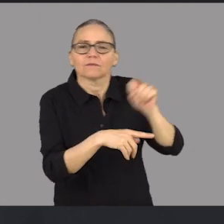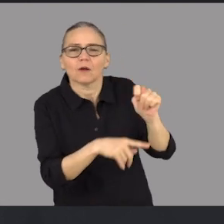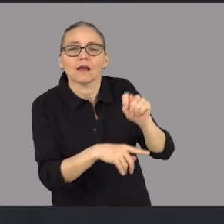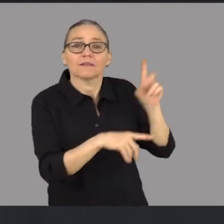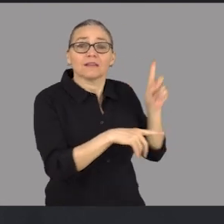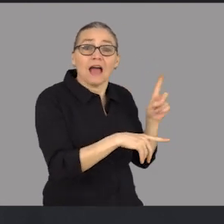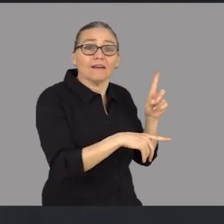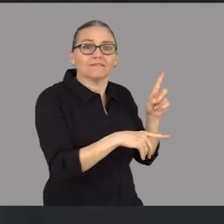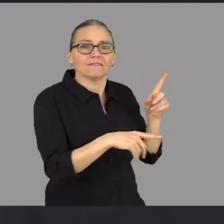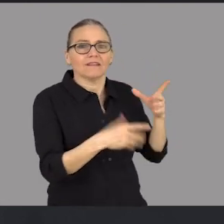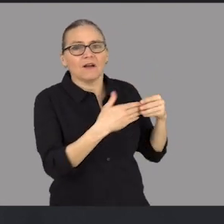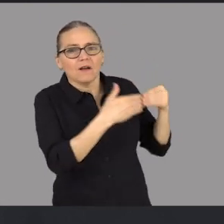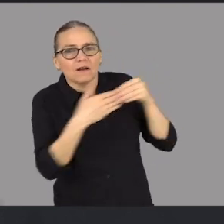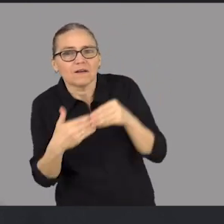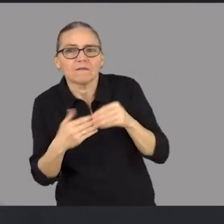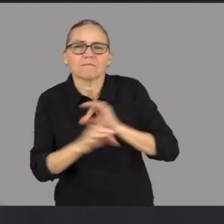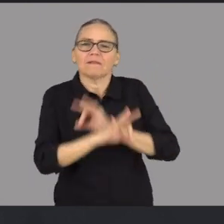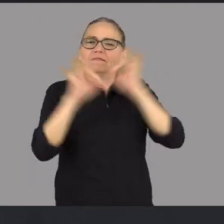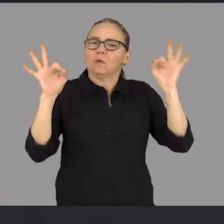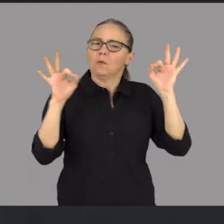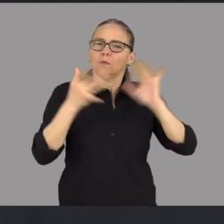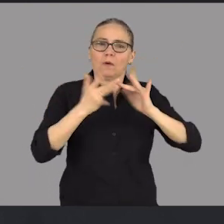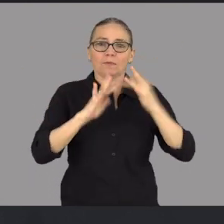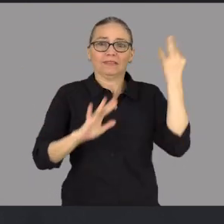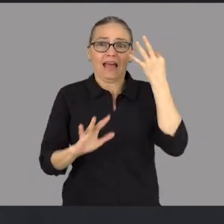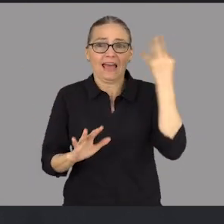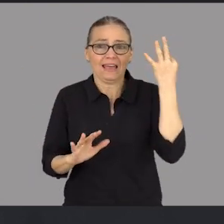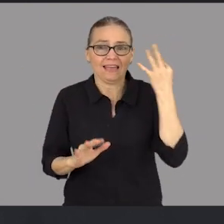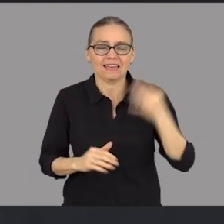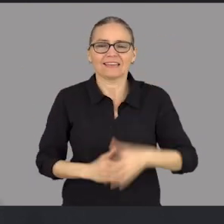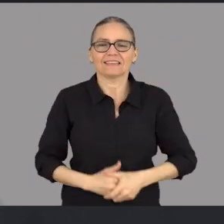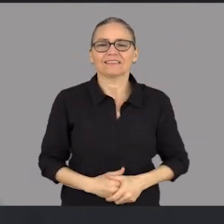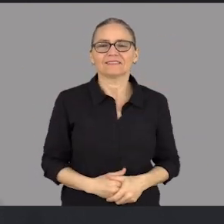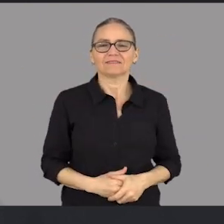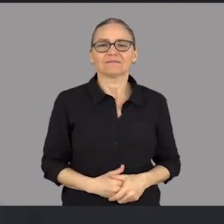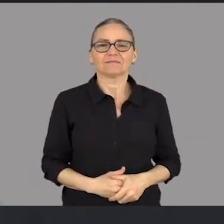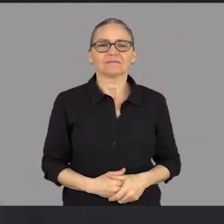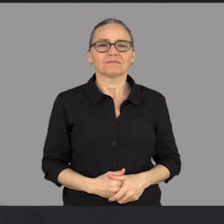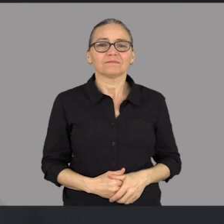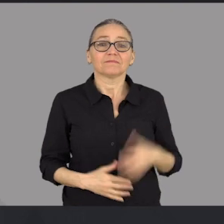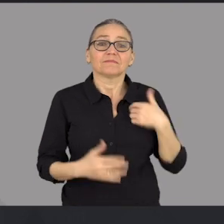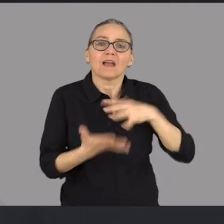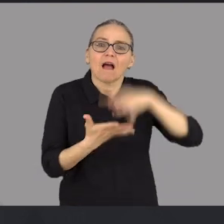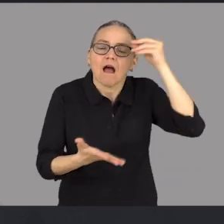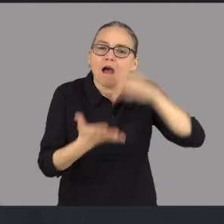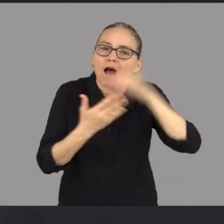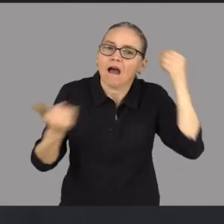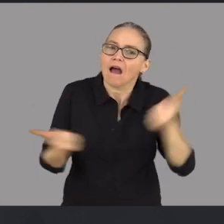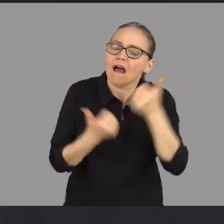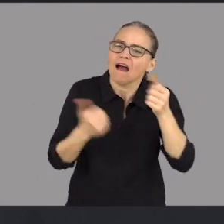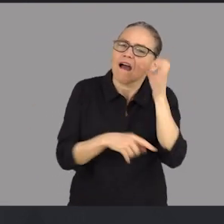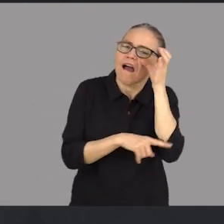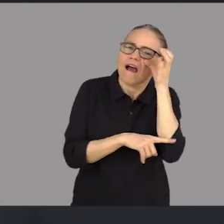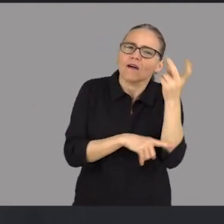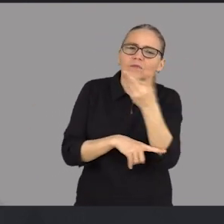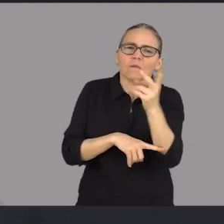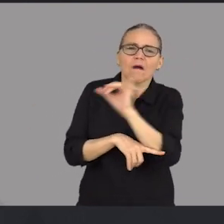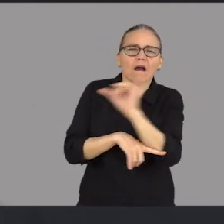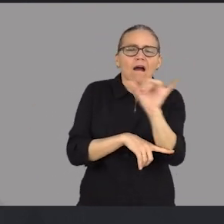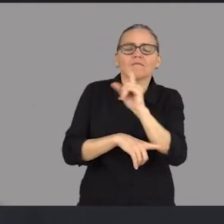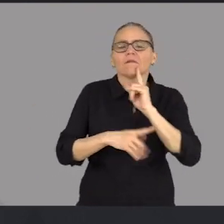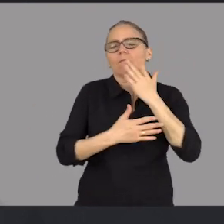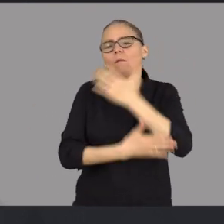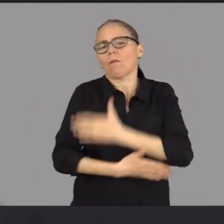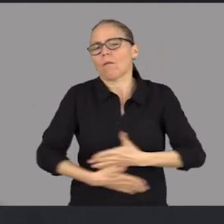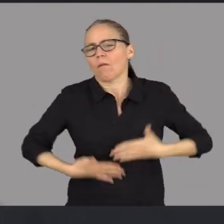Well, I think that leads us towards the end of our time together today. I would really like to sincerely thank Tanya and Dave once again for